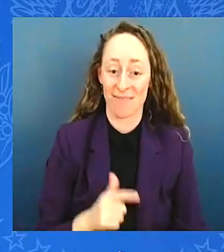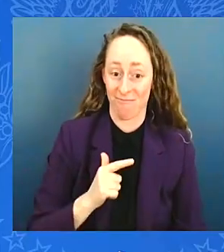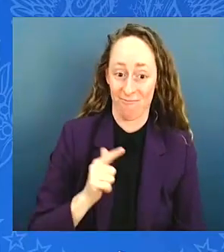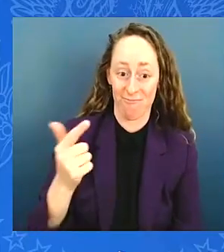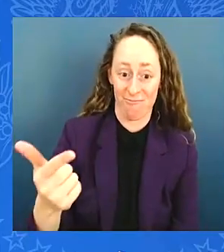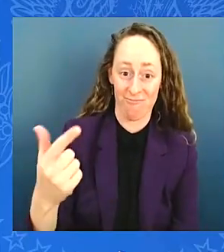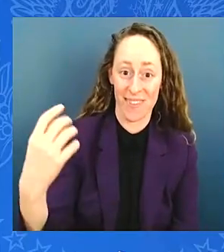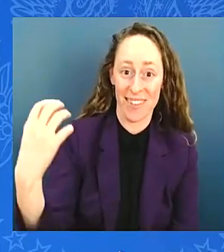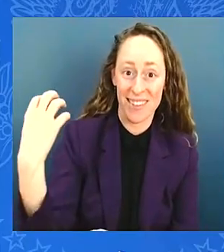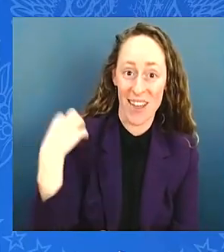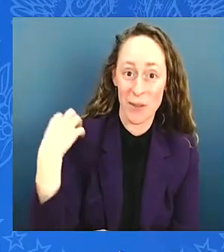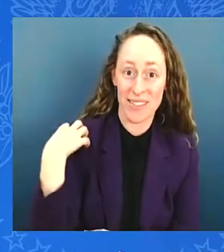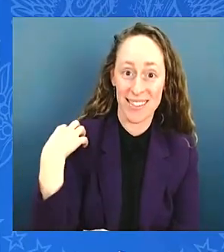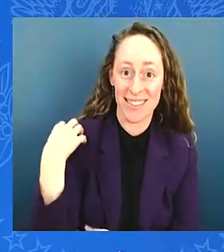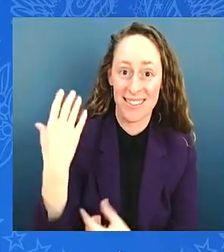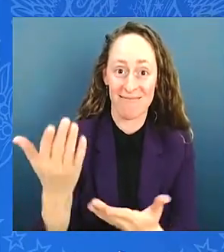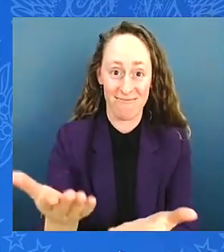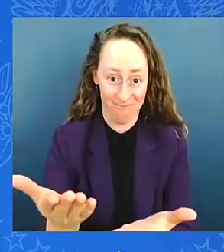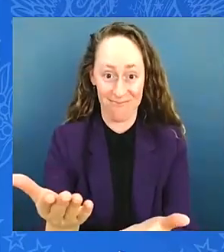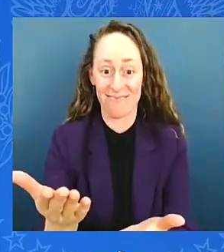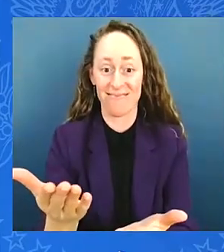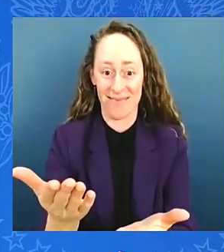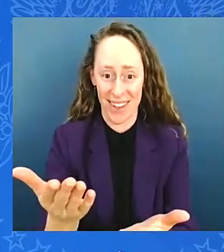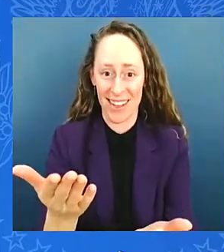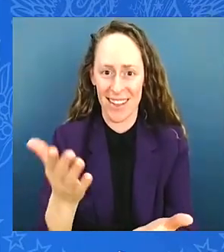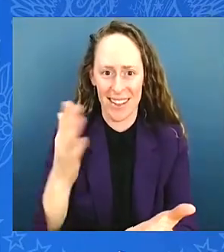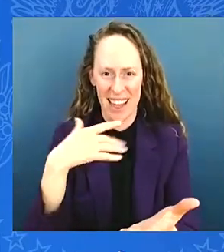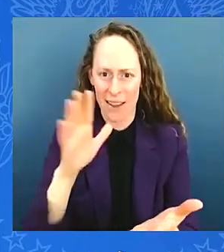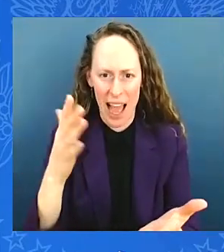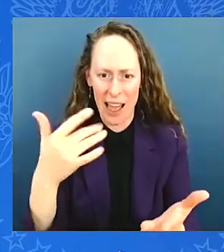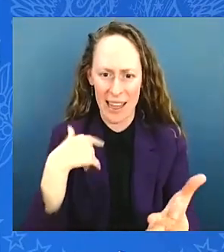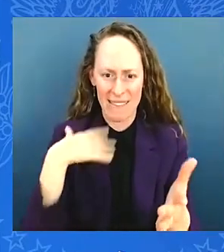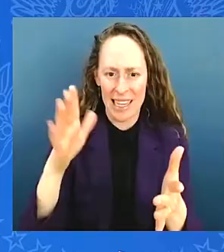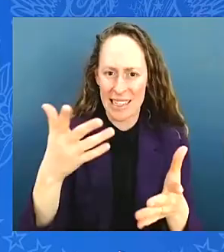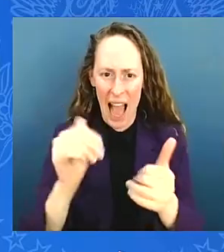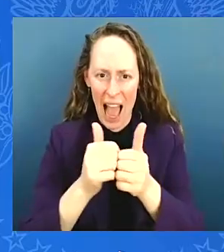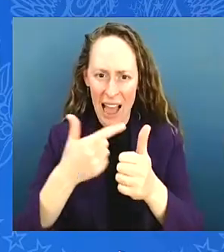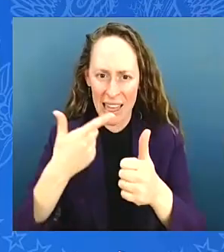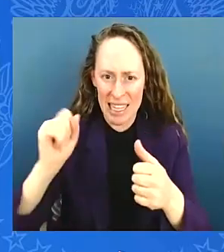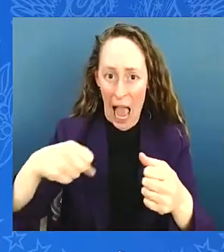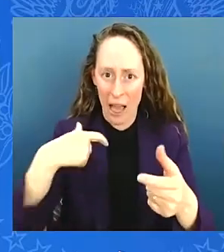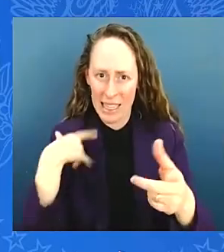as a player. Anyway, Coach, the floor is yours. You're the good man.